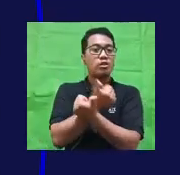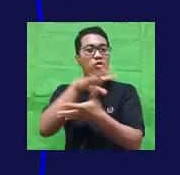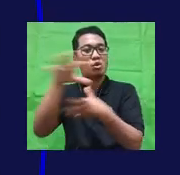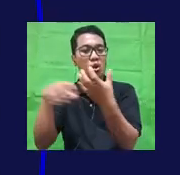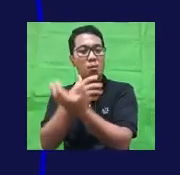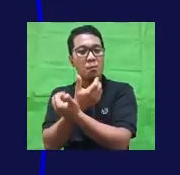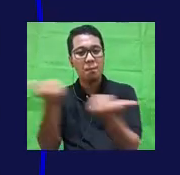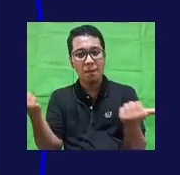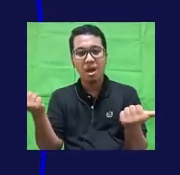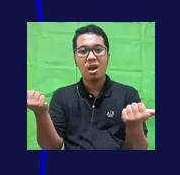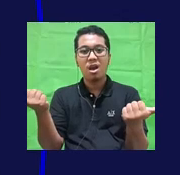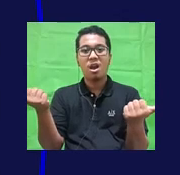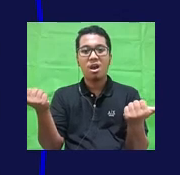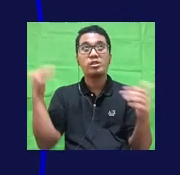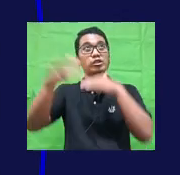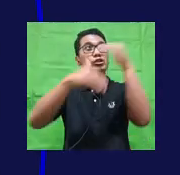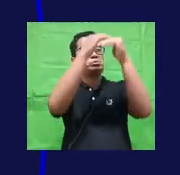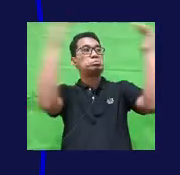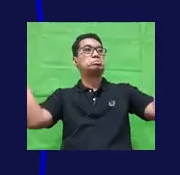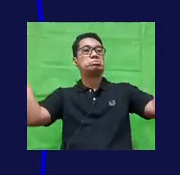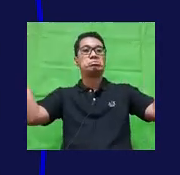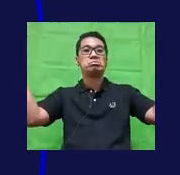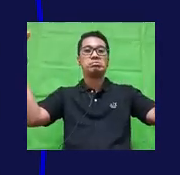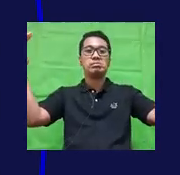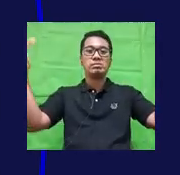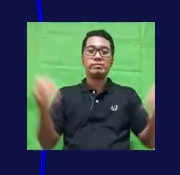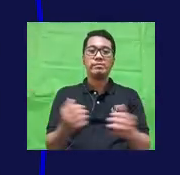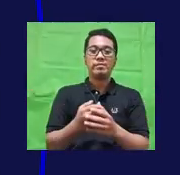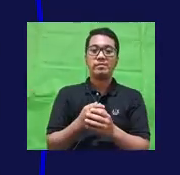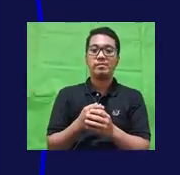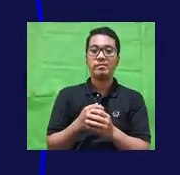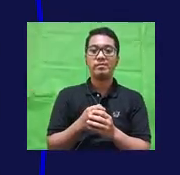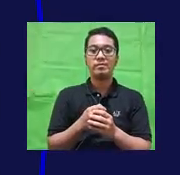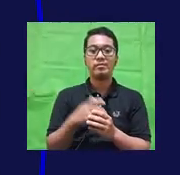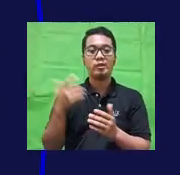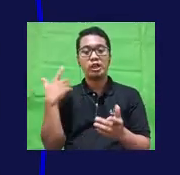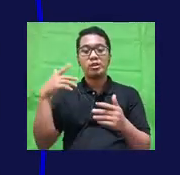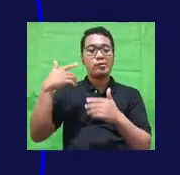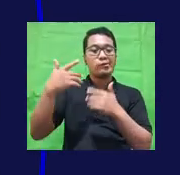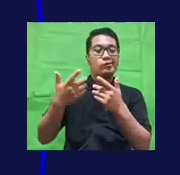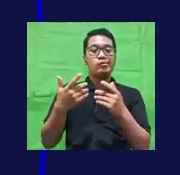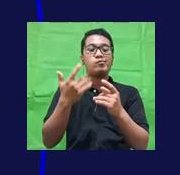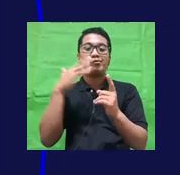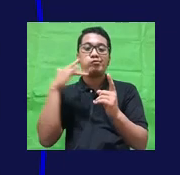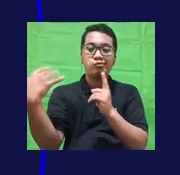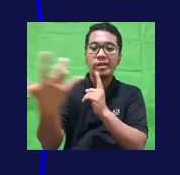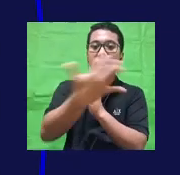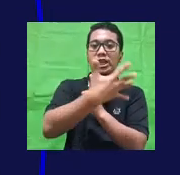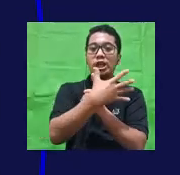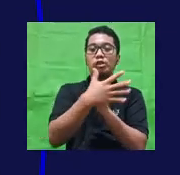complexity of this place and the desert and the population, there was very few archaeological remains, but the ones that